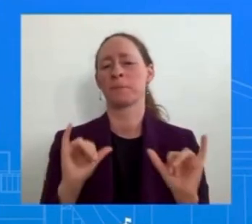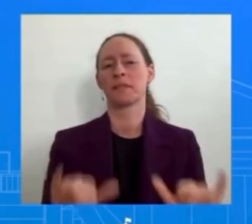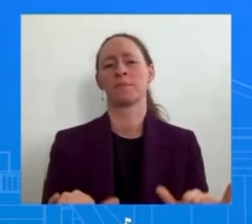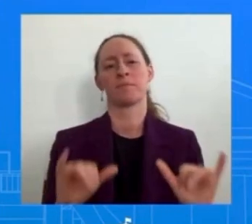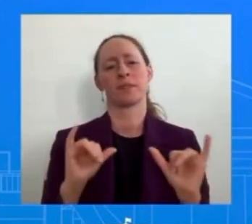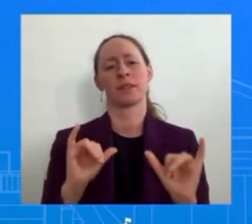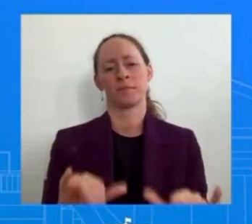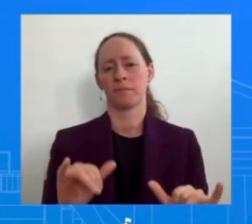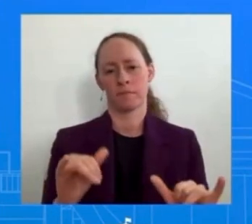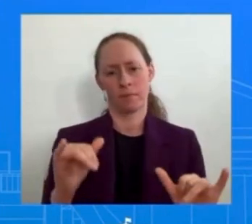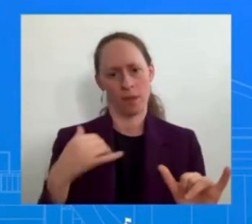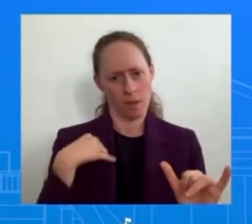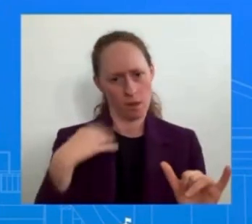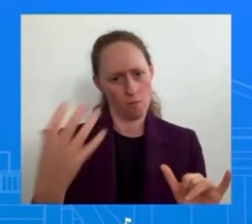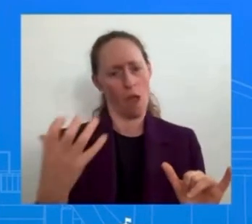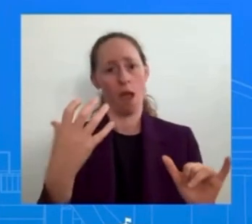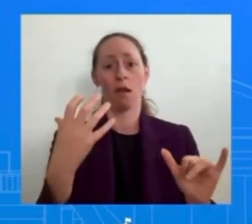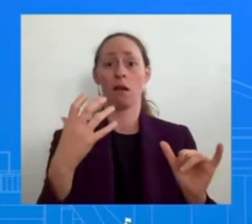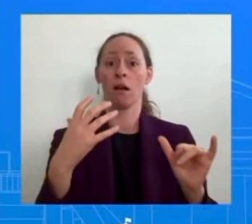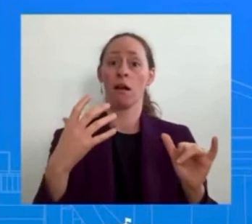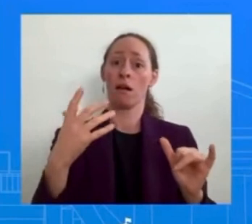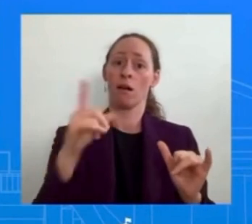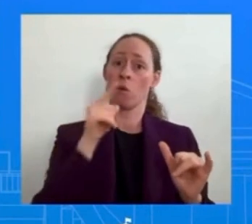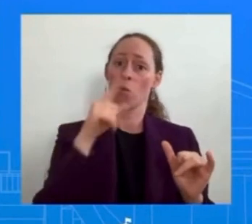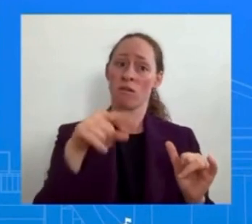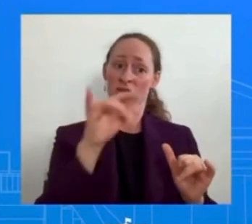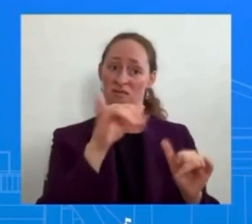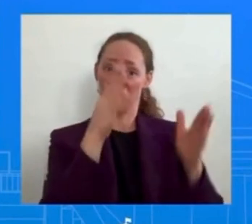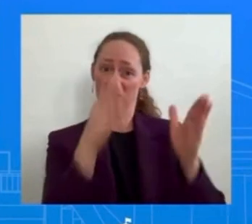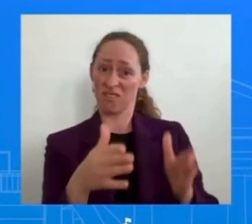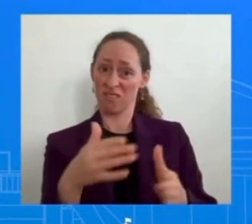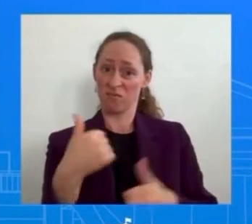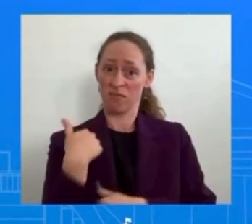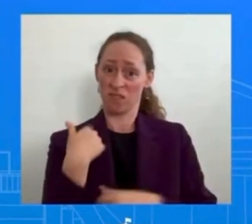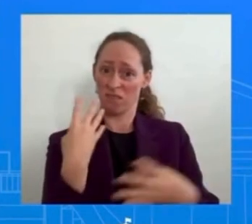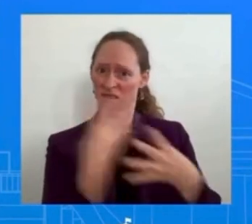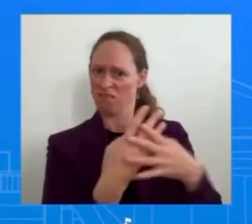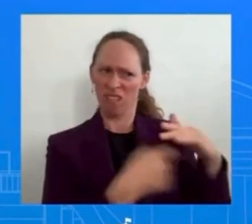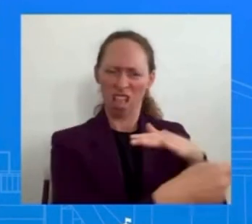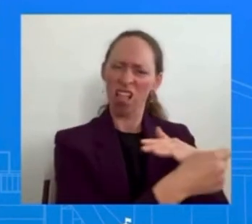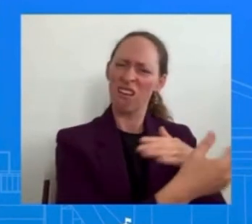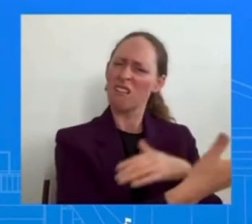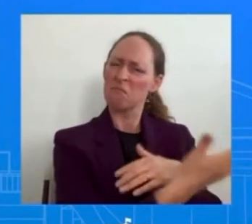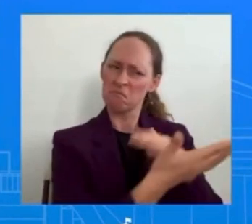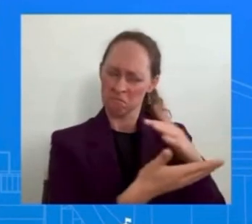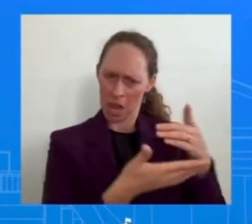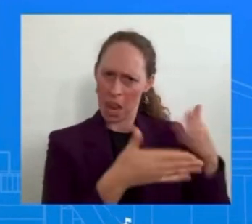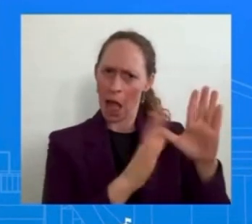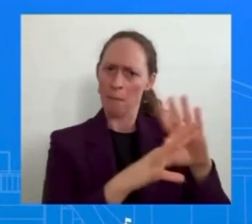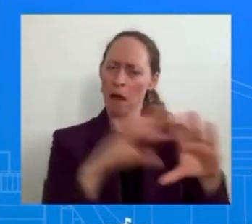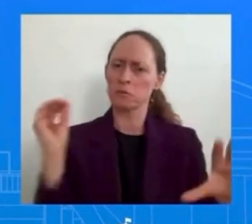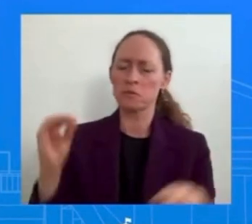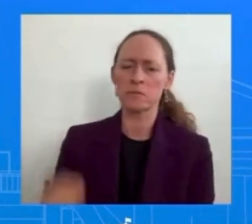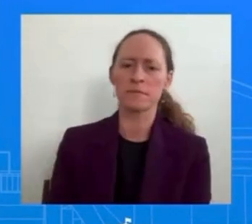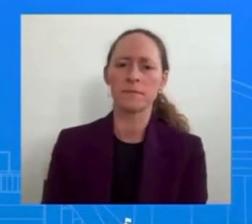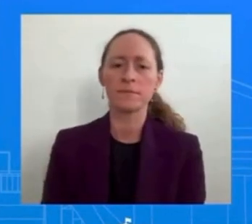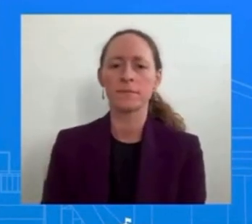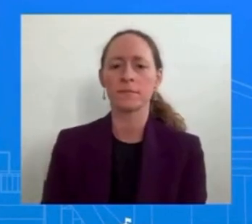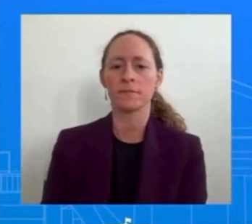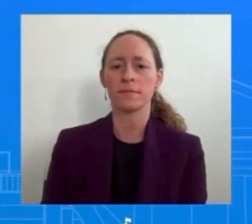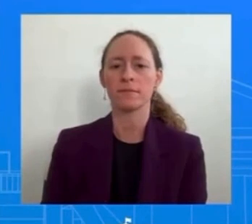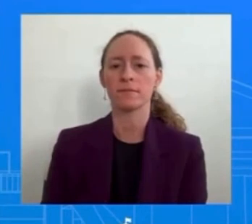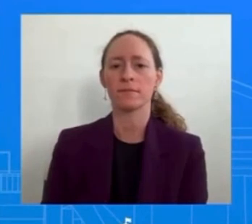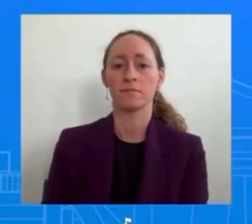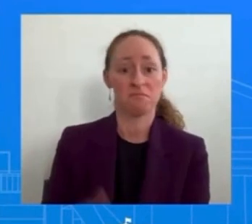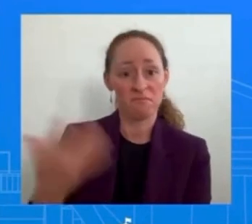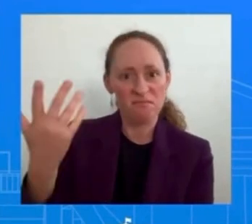to be our focus. Been any progress in contact and assessing his well-being? So I don't have anything